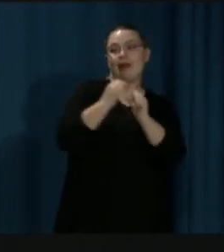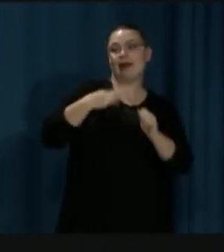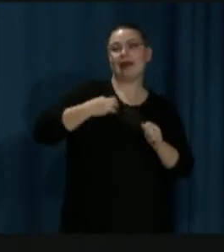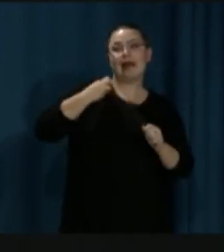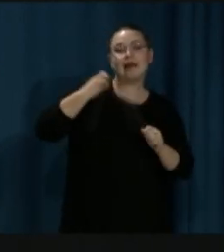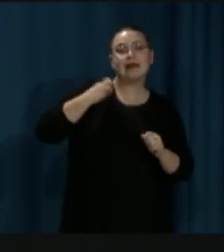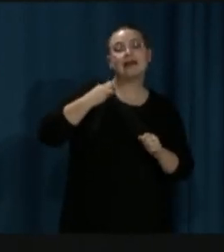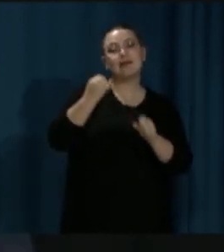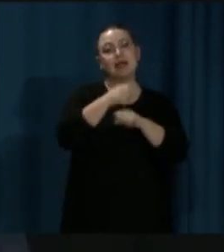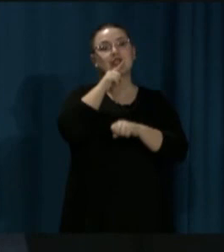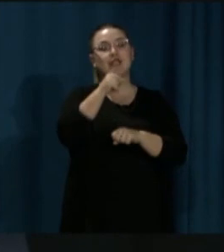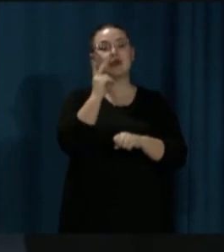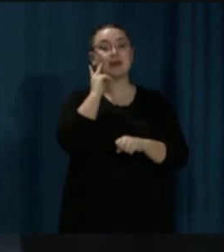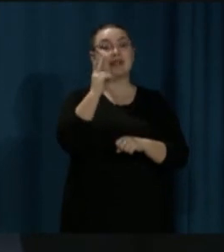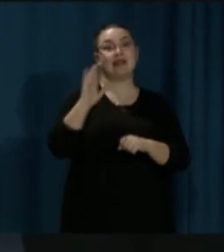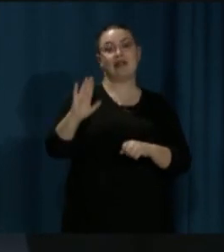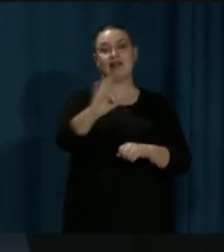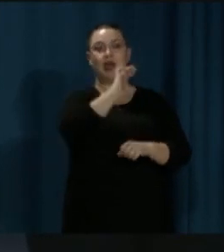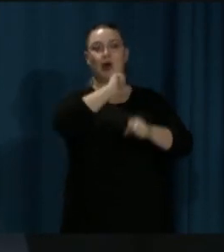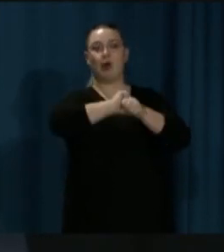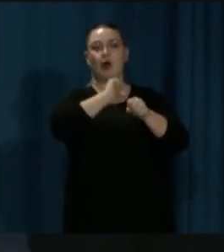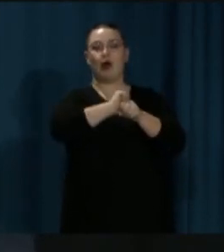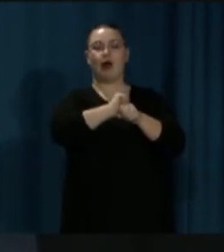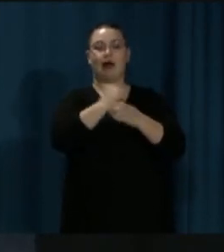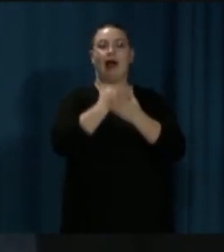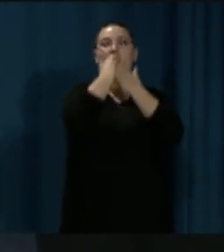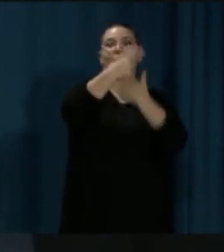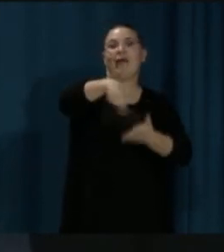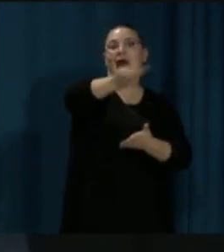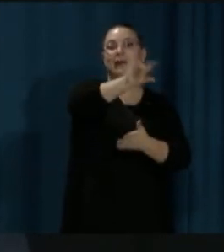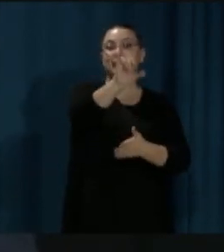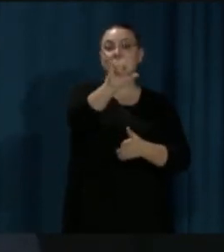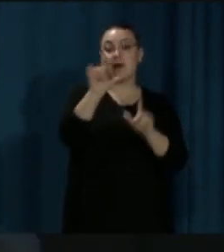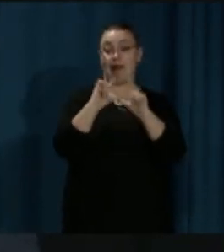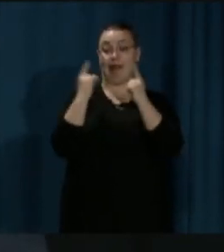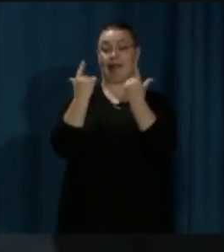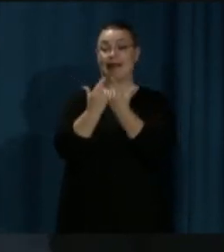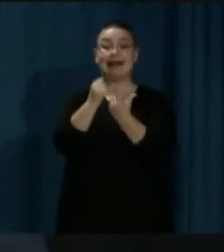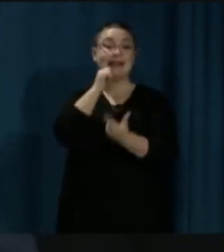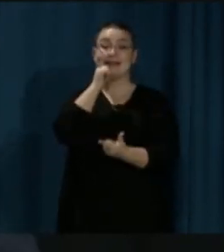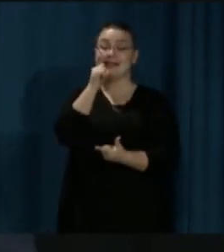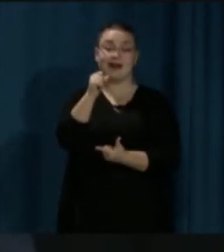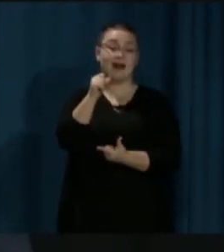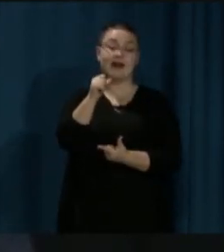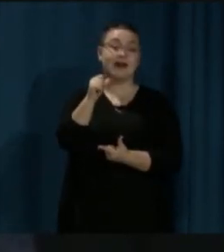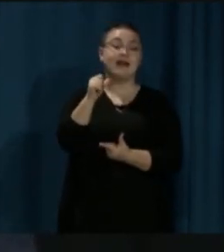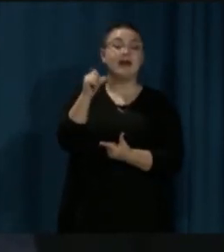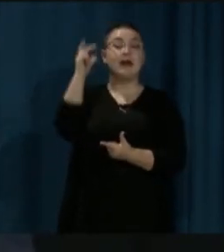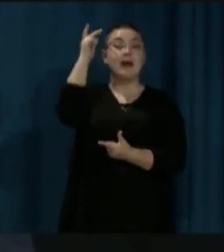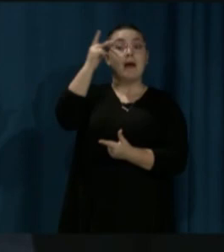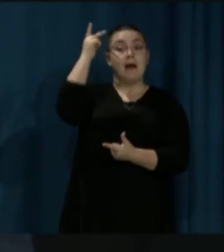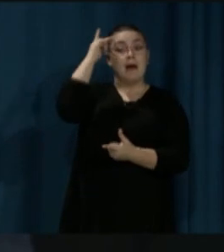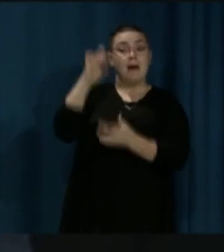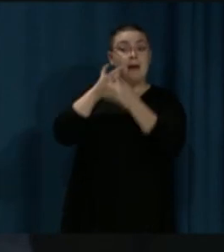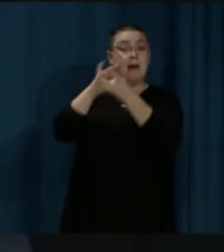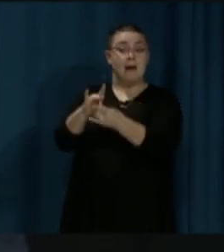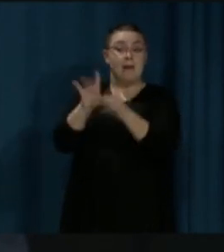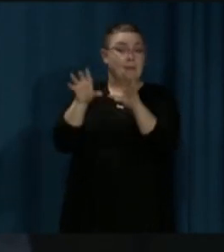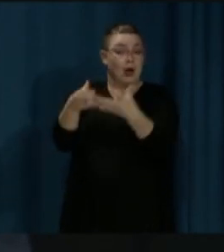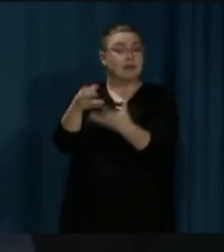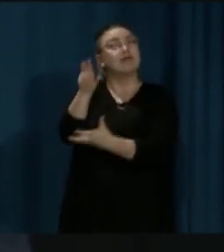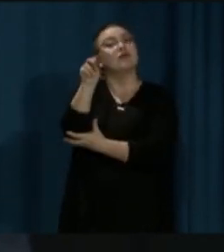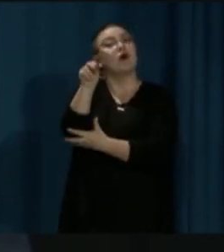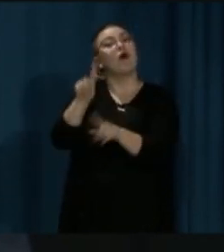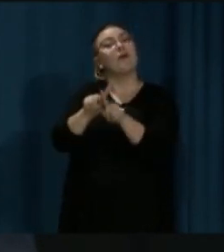That's so important, and I appreciate you mentioning that. And while the League is nonpartisan, we're not going to take sides or whatever. That doesn't mean that we don't